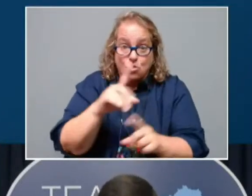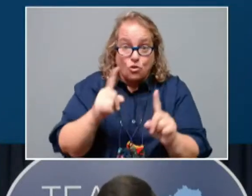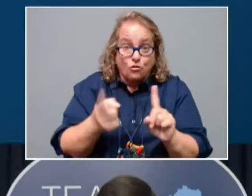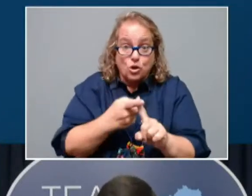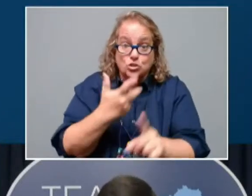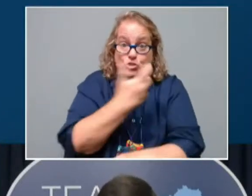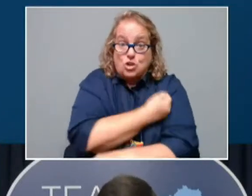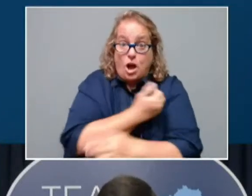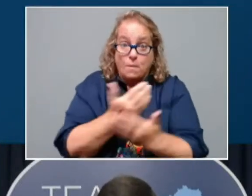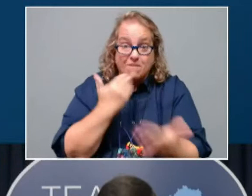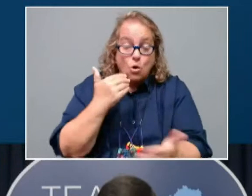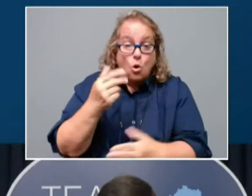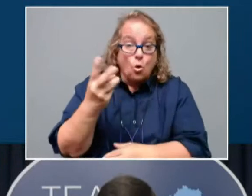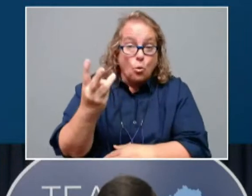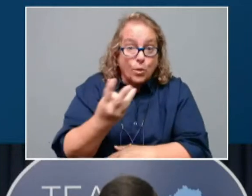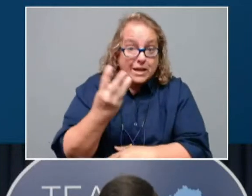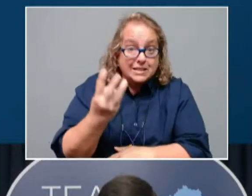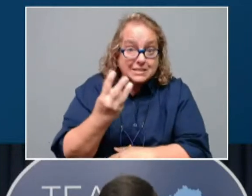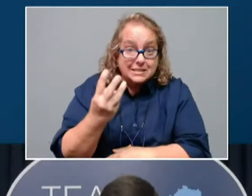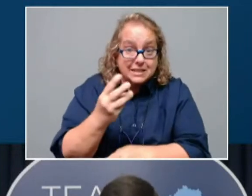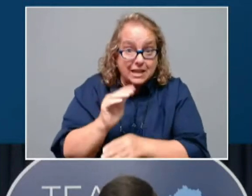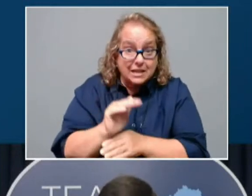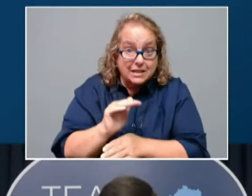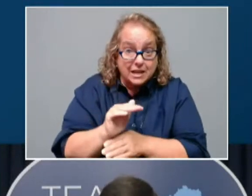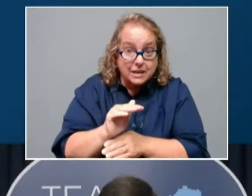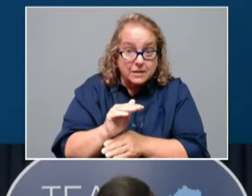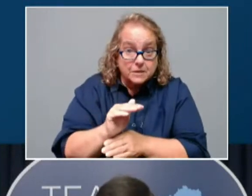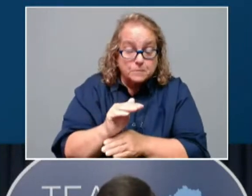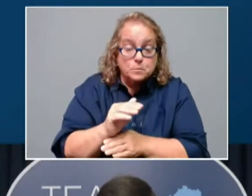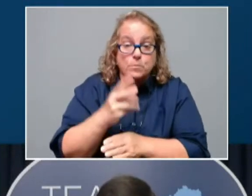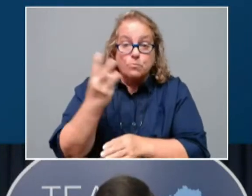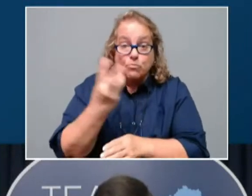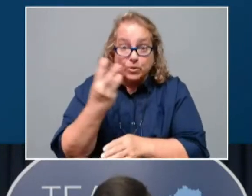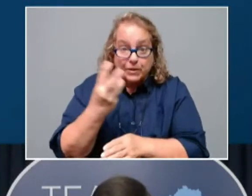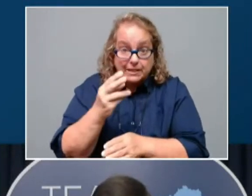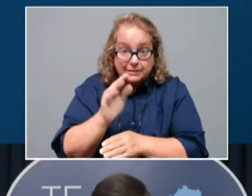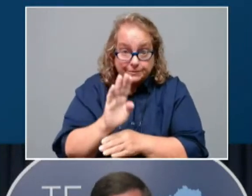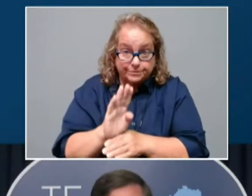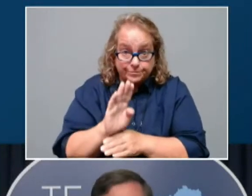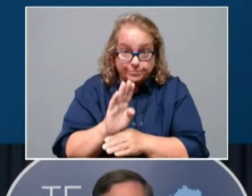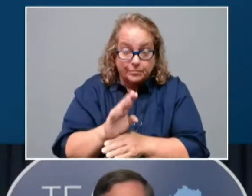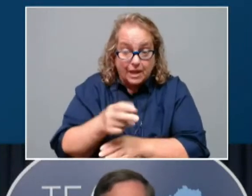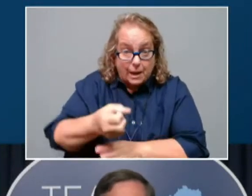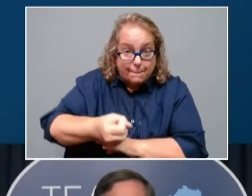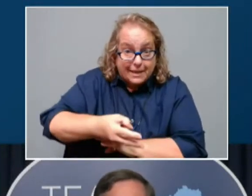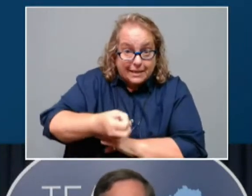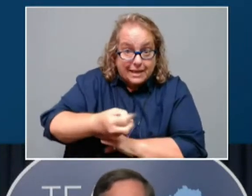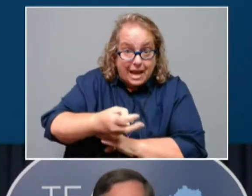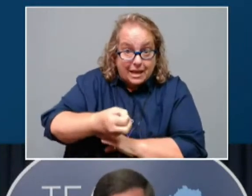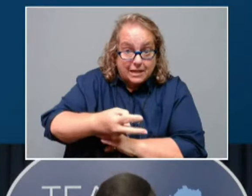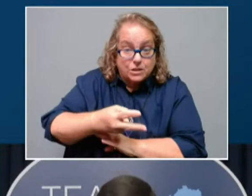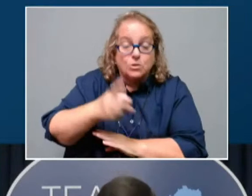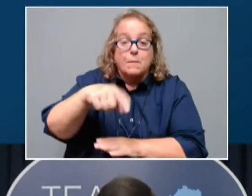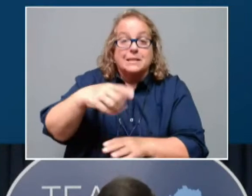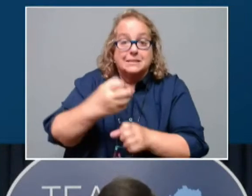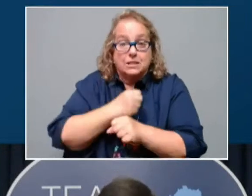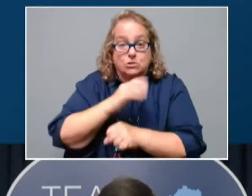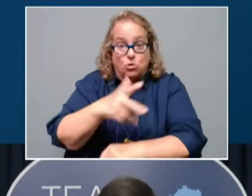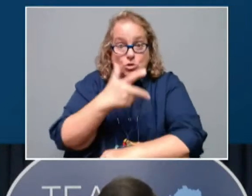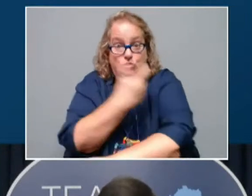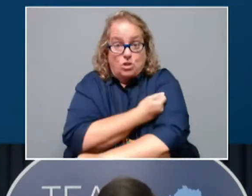Wednesday evening. In fact, before Wednesday evening at midnight, you got to get that shot and you got to